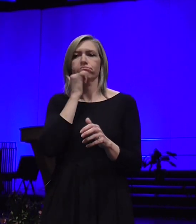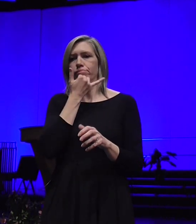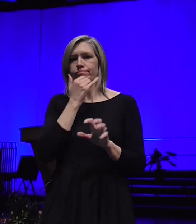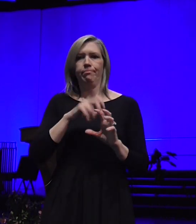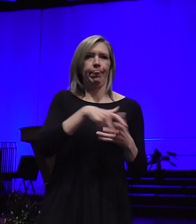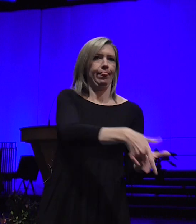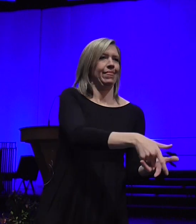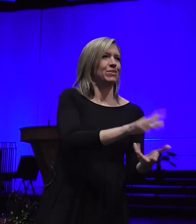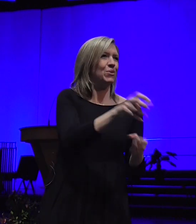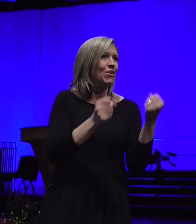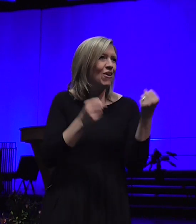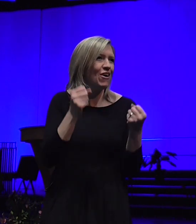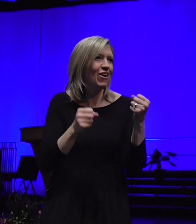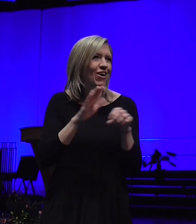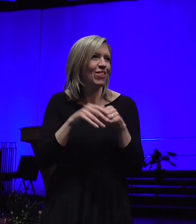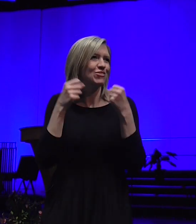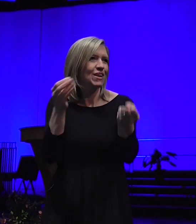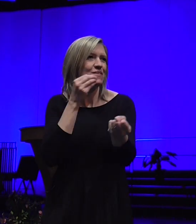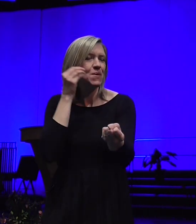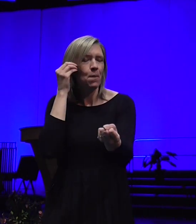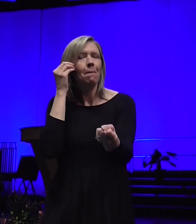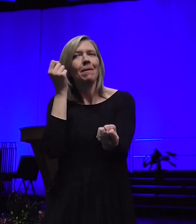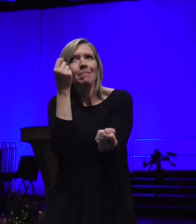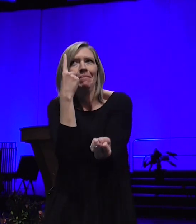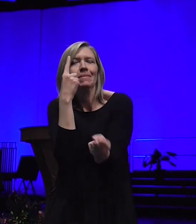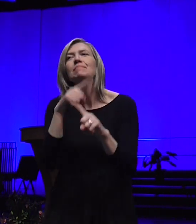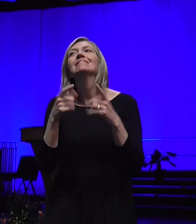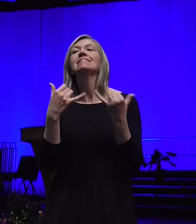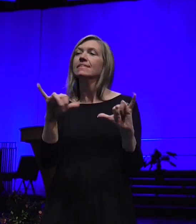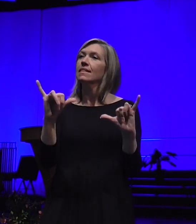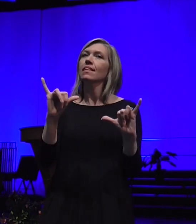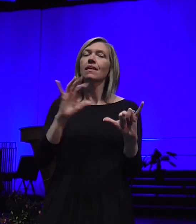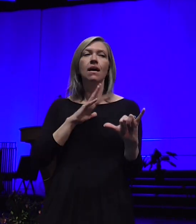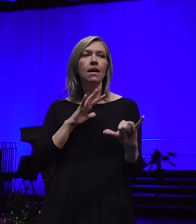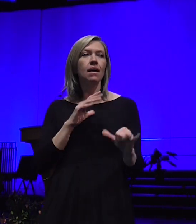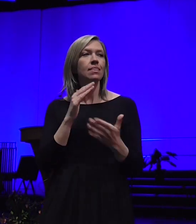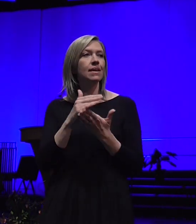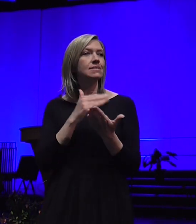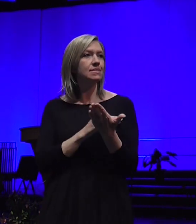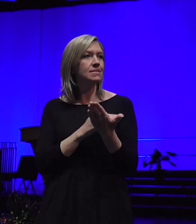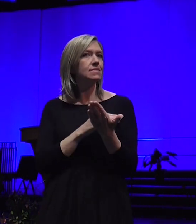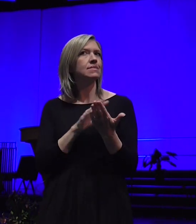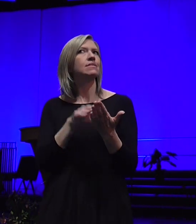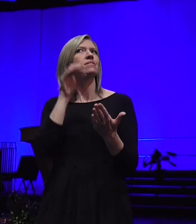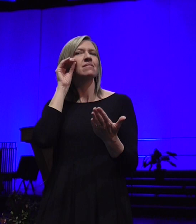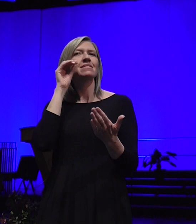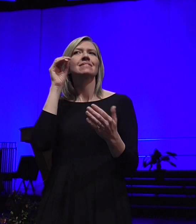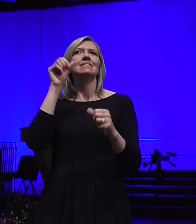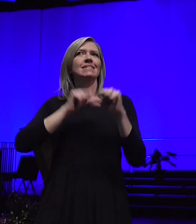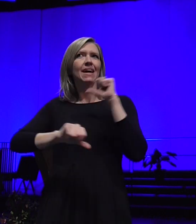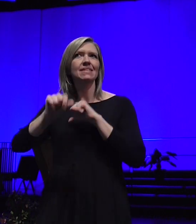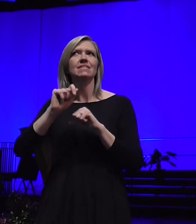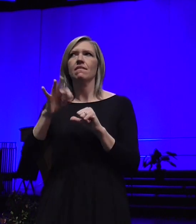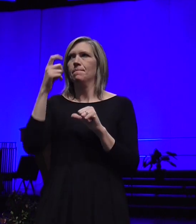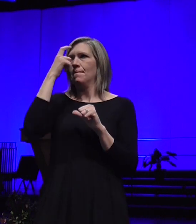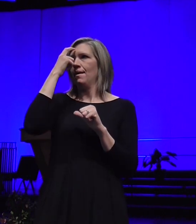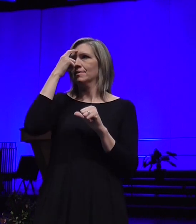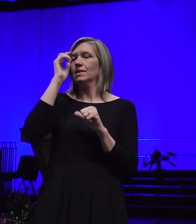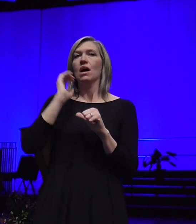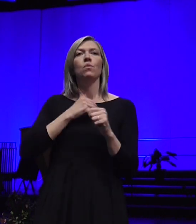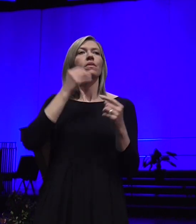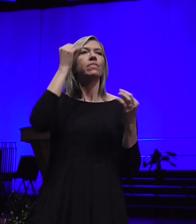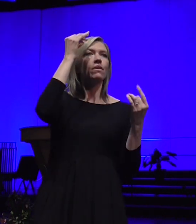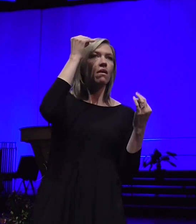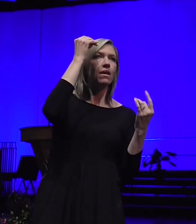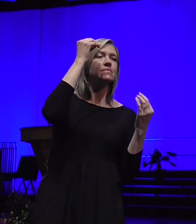way home, but still, it's an important lesson. And it's the basic lesson of science of mind. Our thoughts